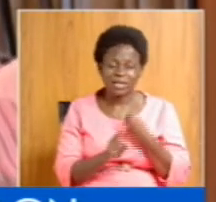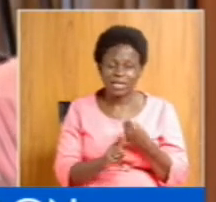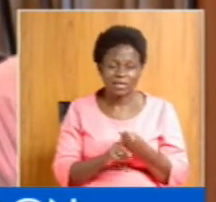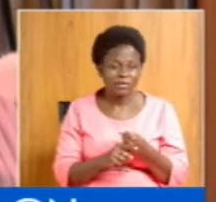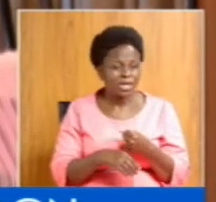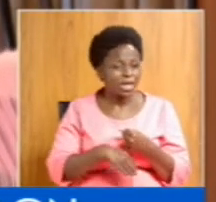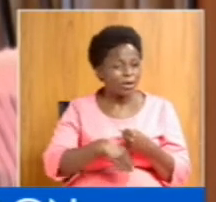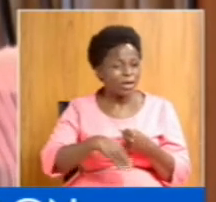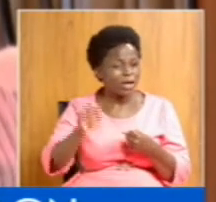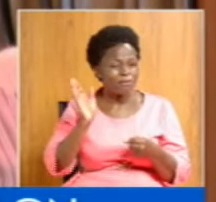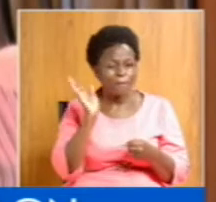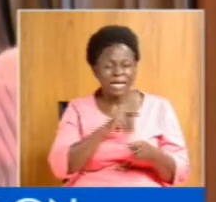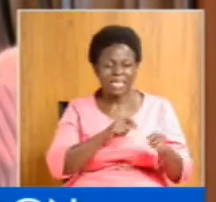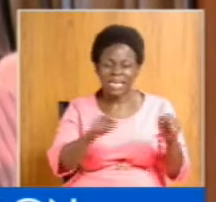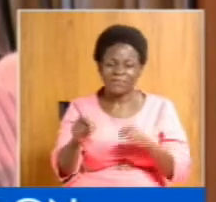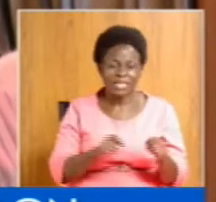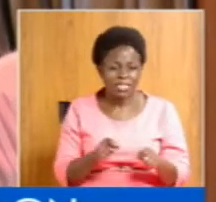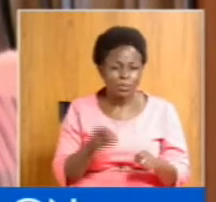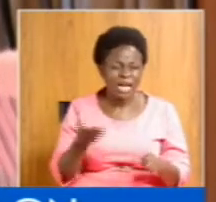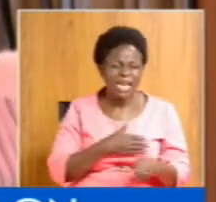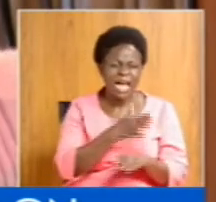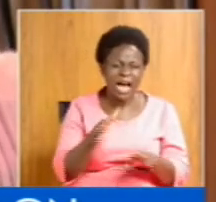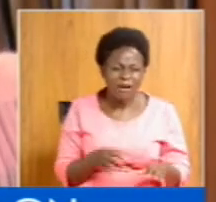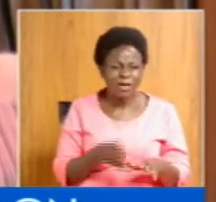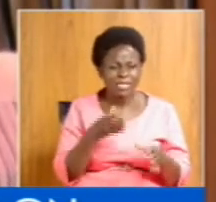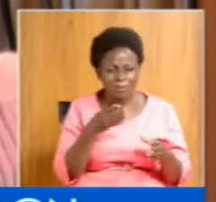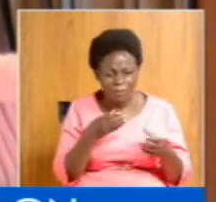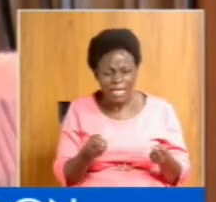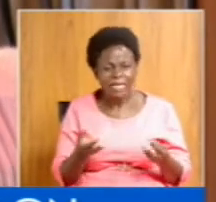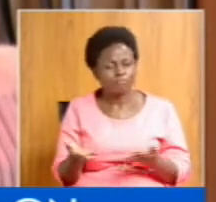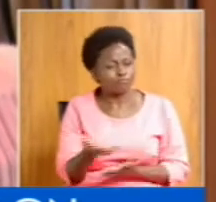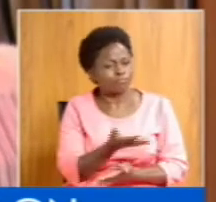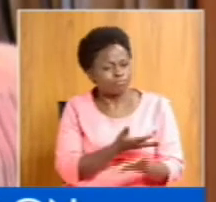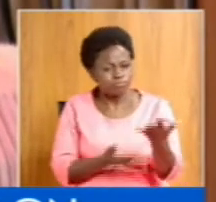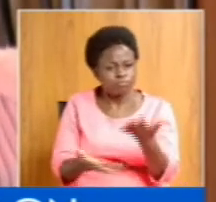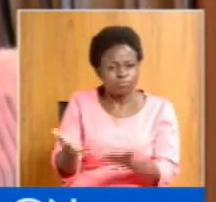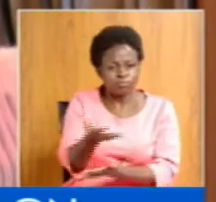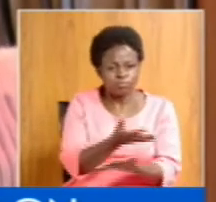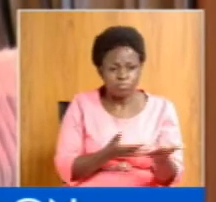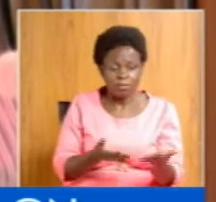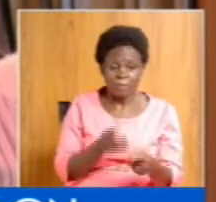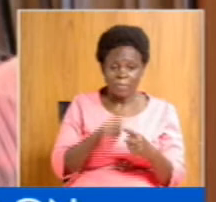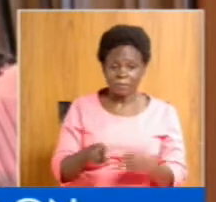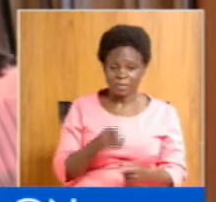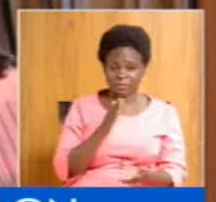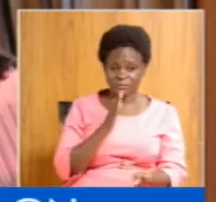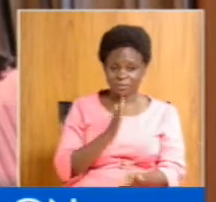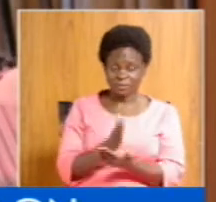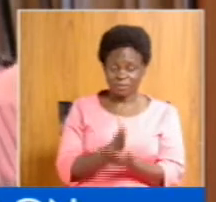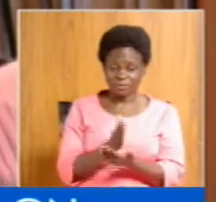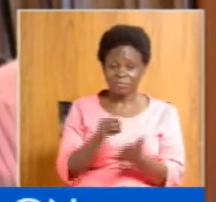our way out of bad governance we can have as many conversations as we want but the fact that there is a